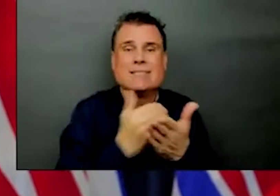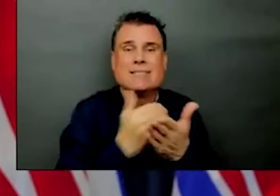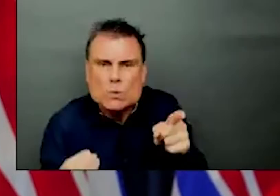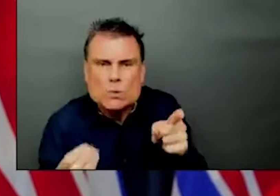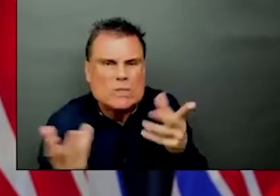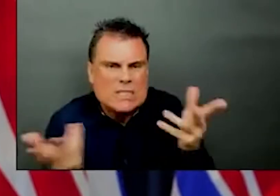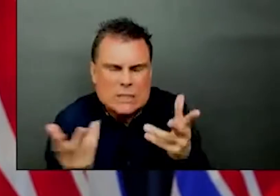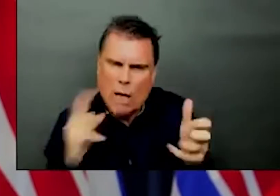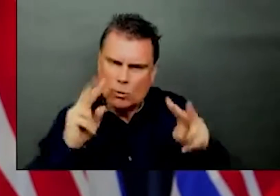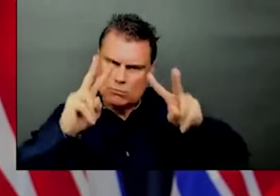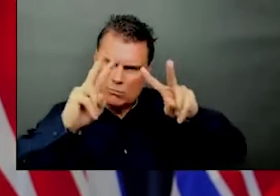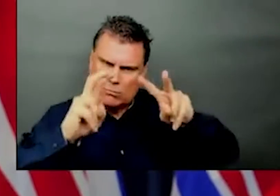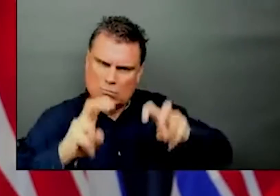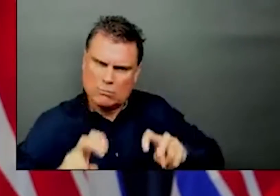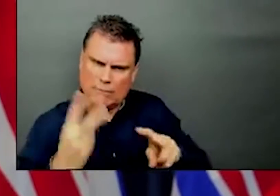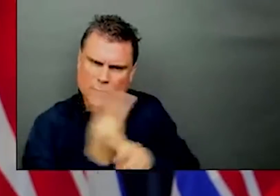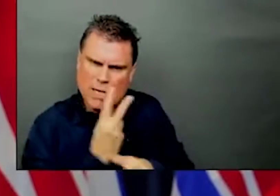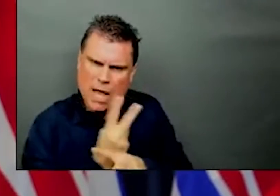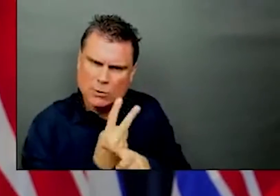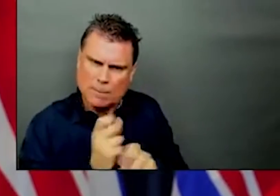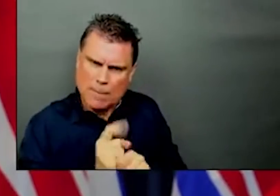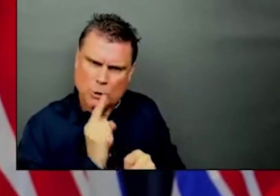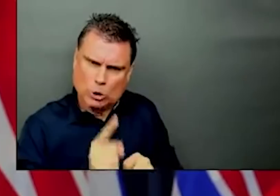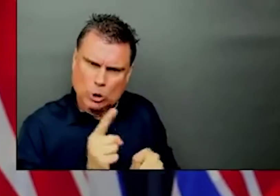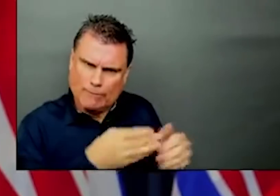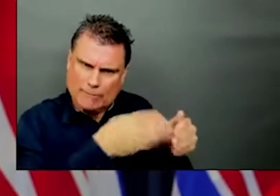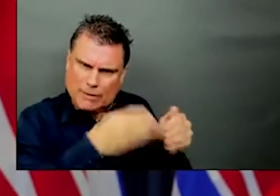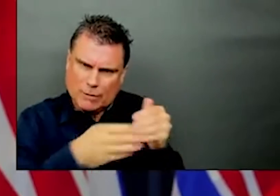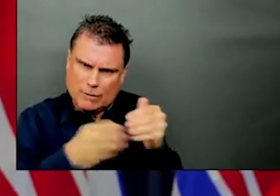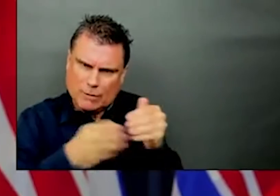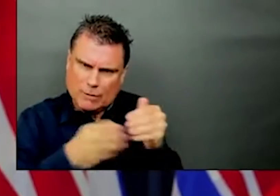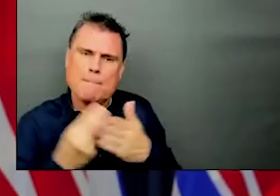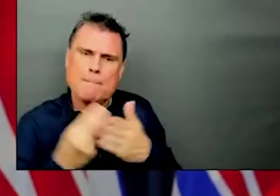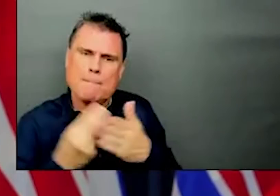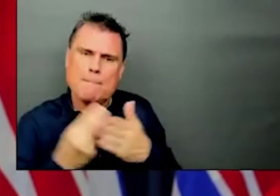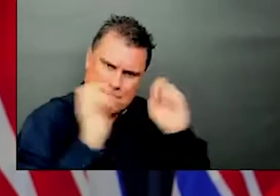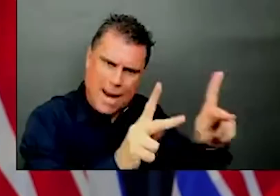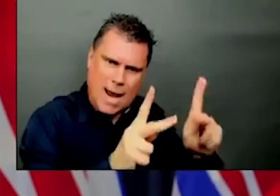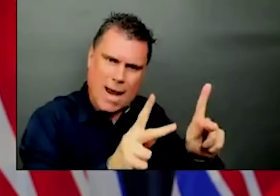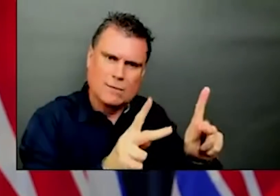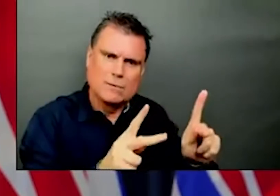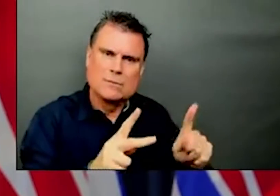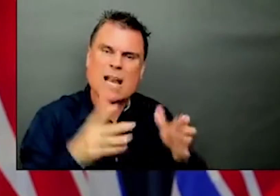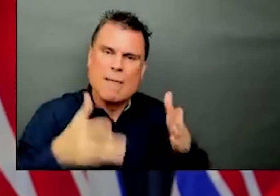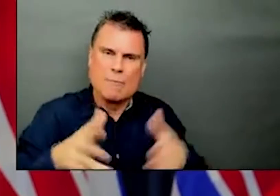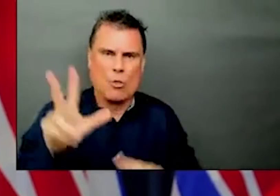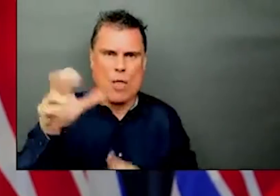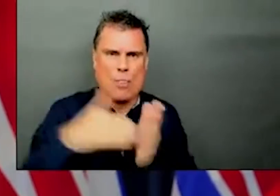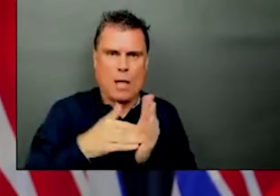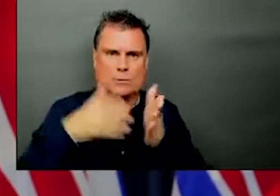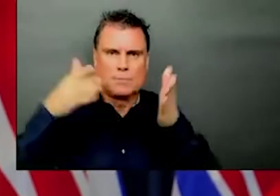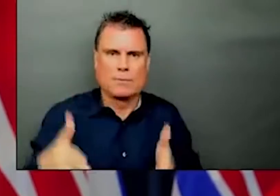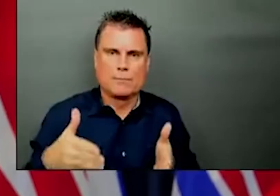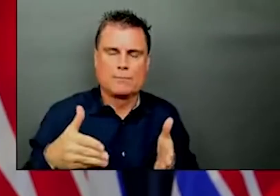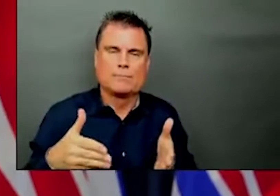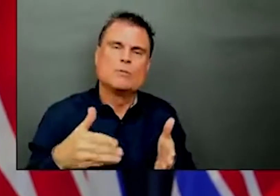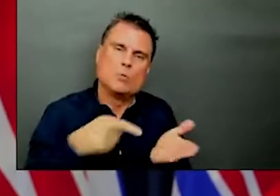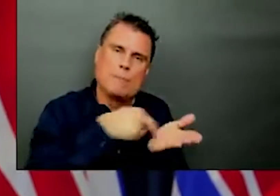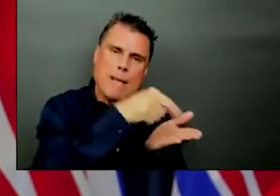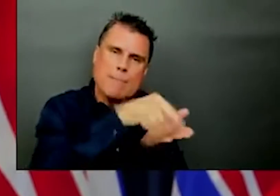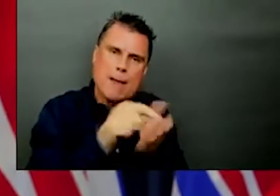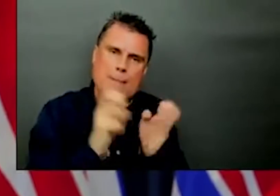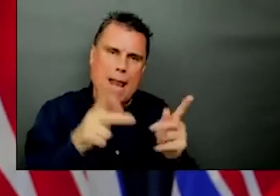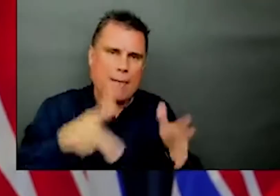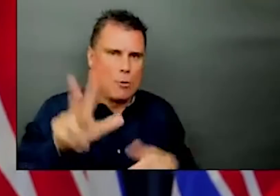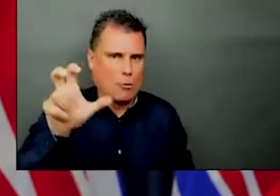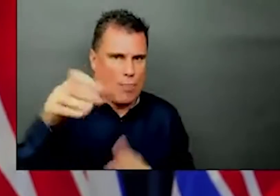that last 300,000 British Columbians who have applied and are eligible get the benefit. And